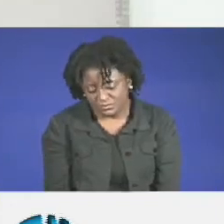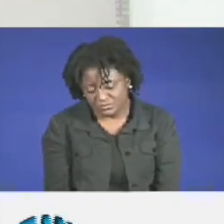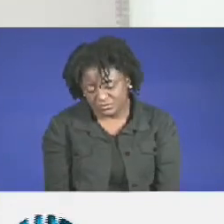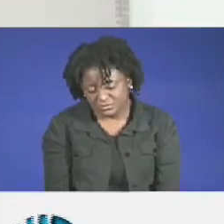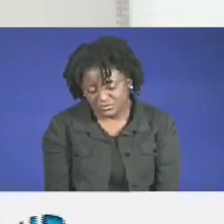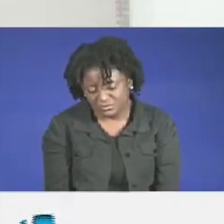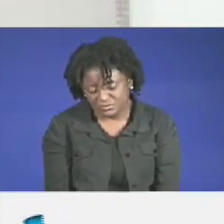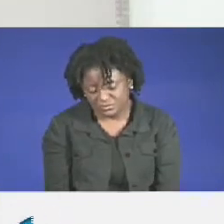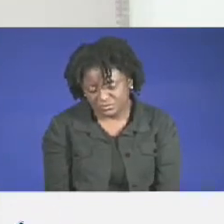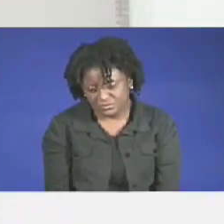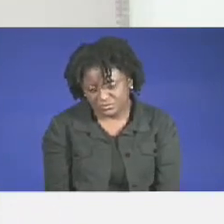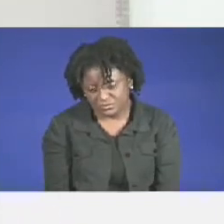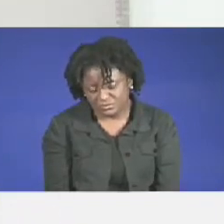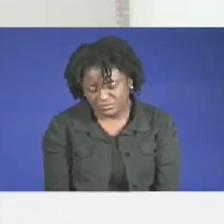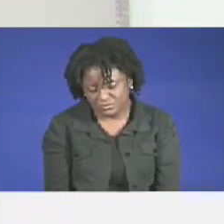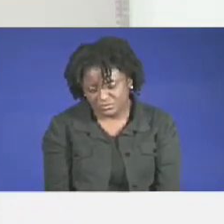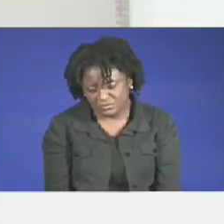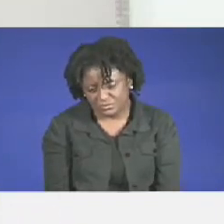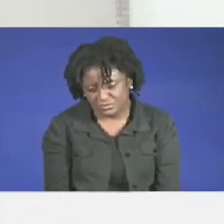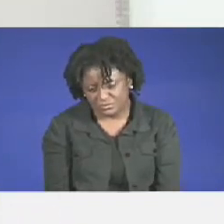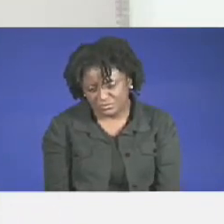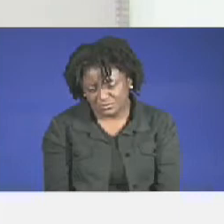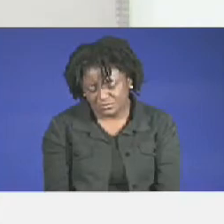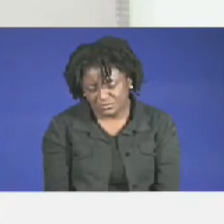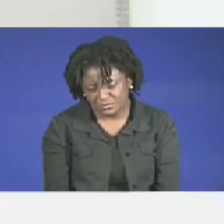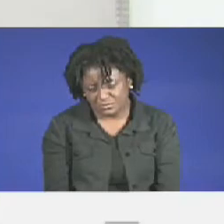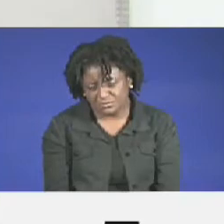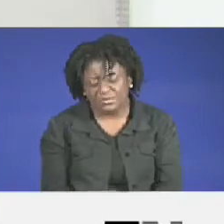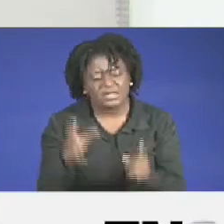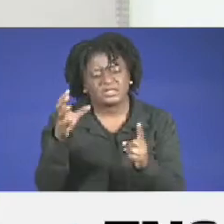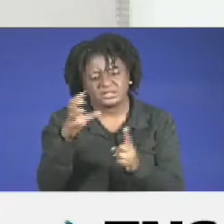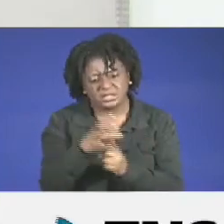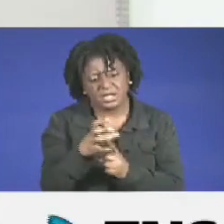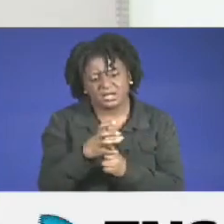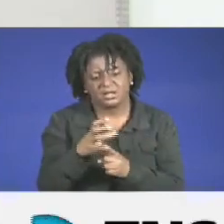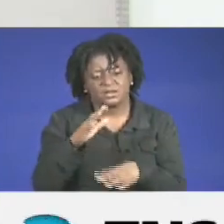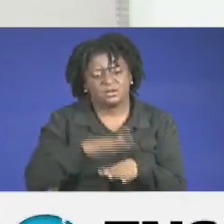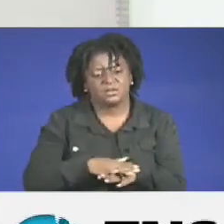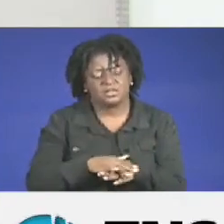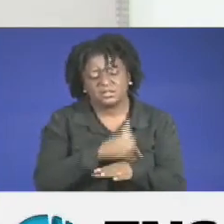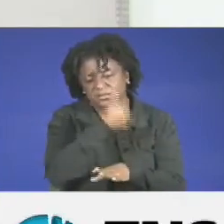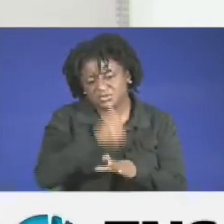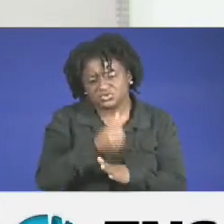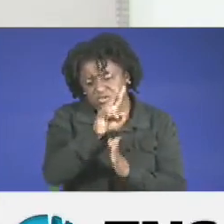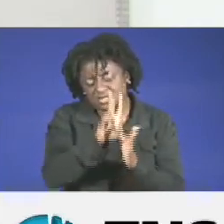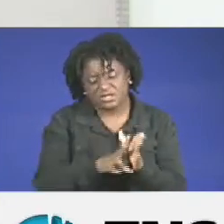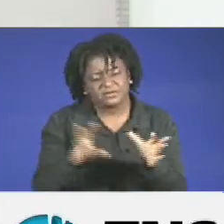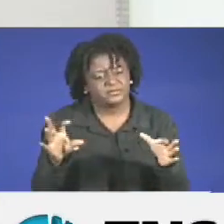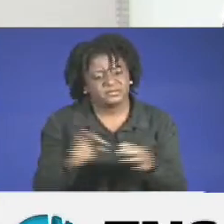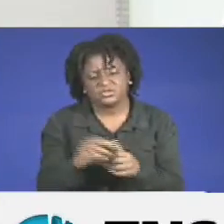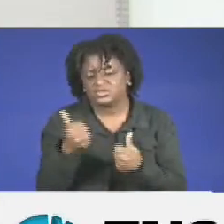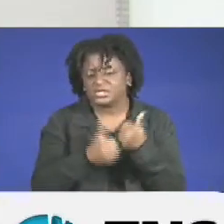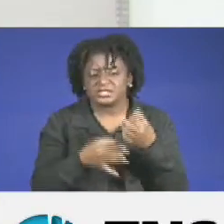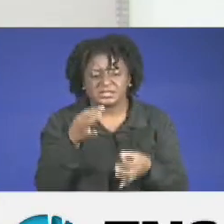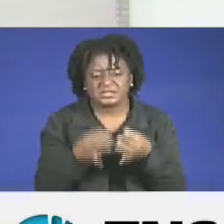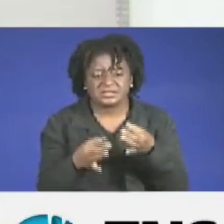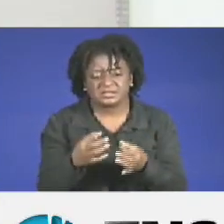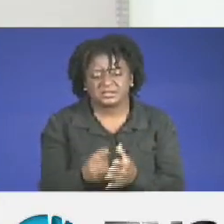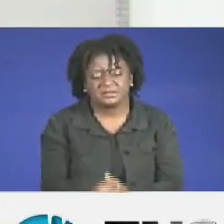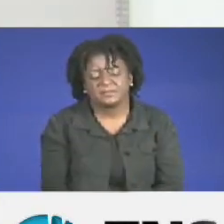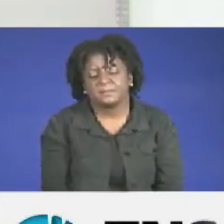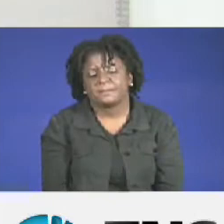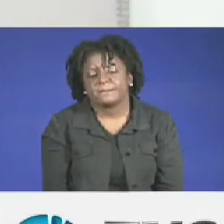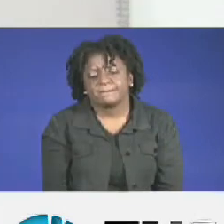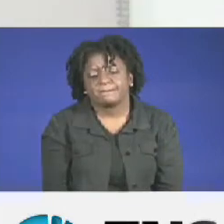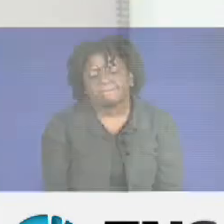was an attack on the administration of justice, a direct attack. And so what we are doing is we're giving the